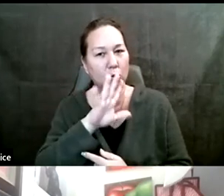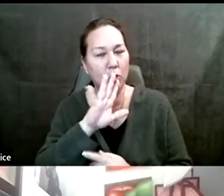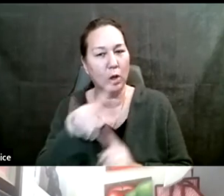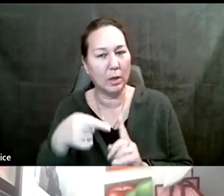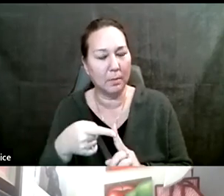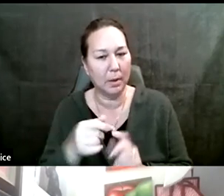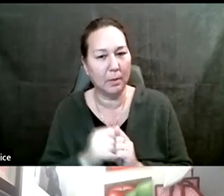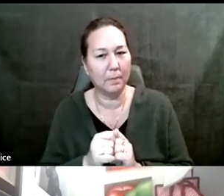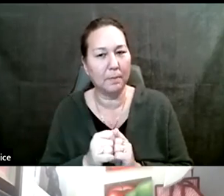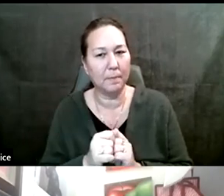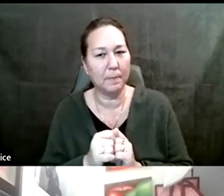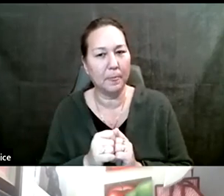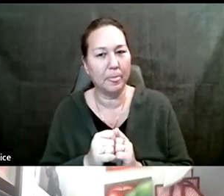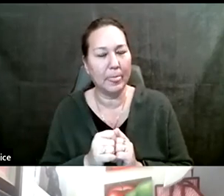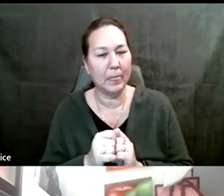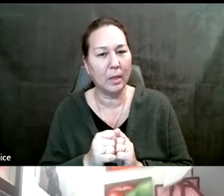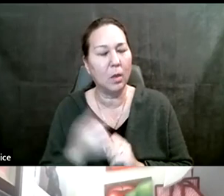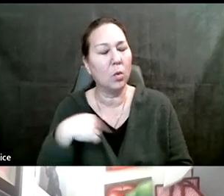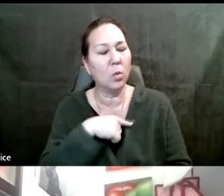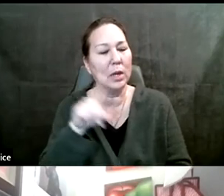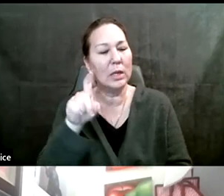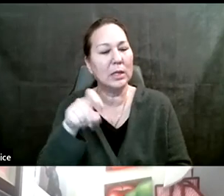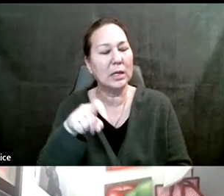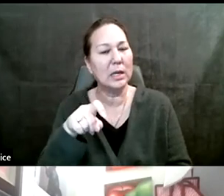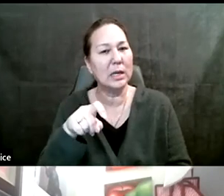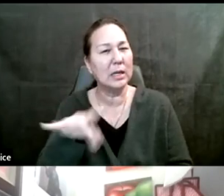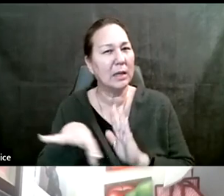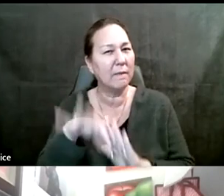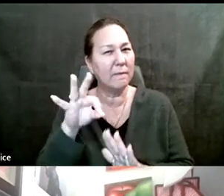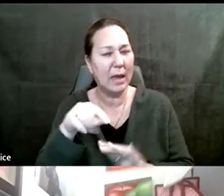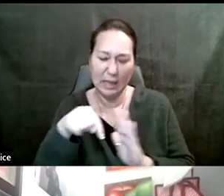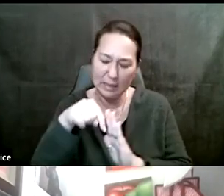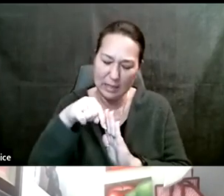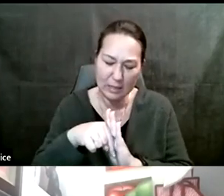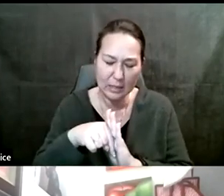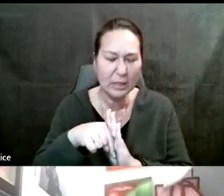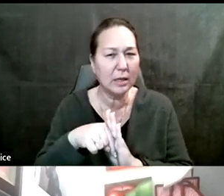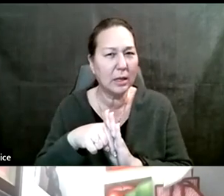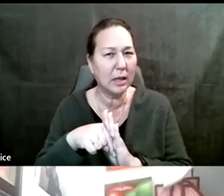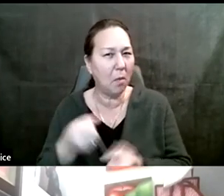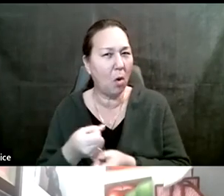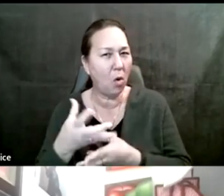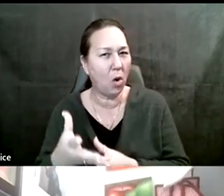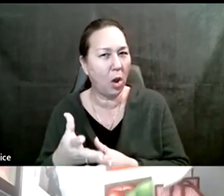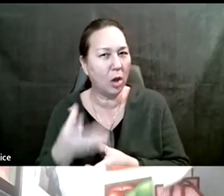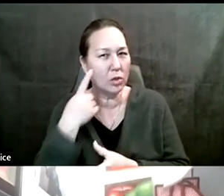and we need to find the root causes of this chronic absenteeism